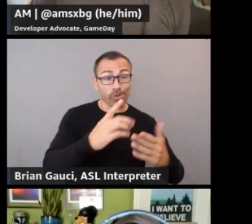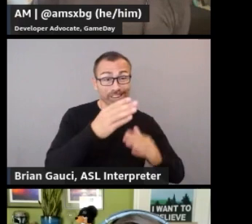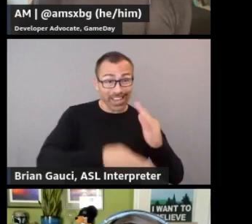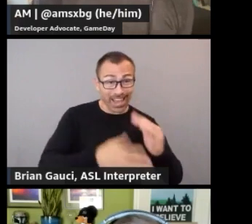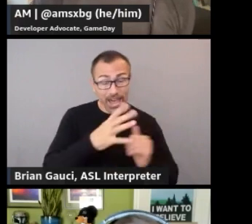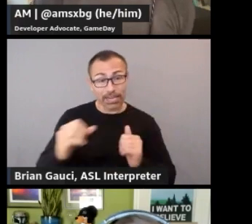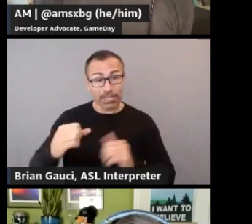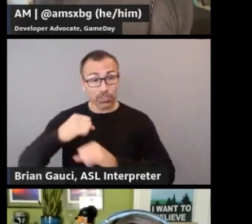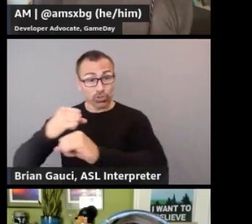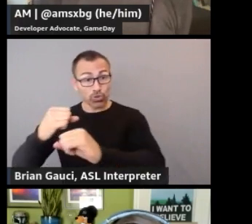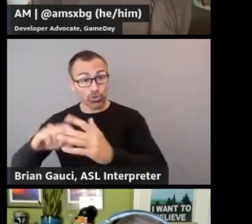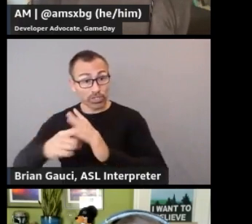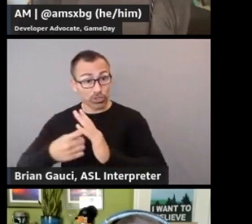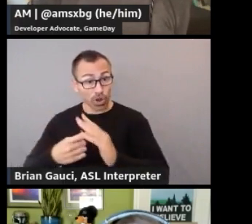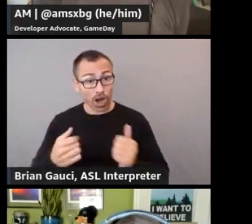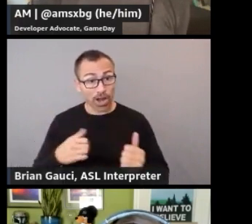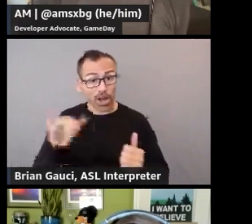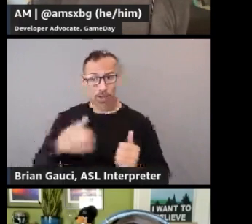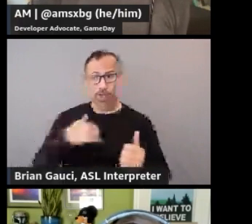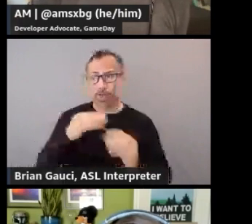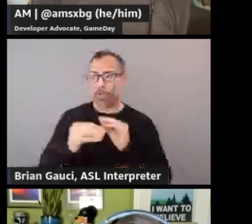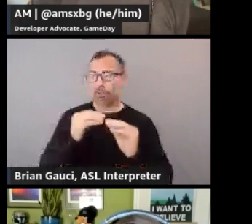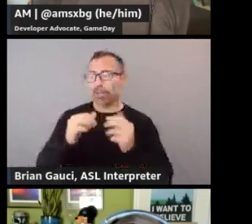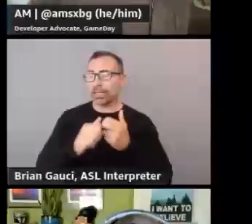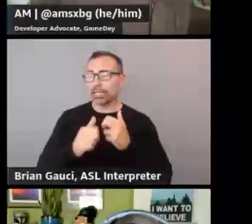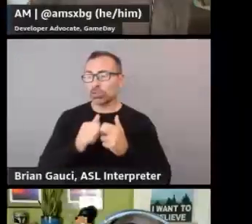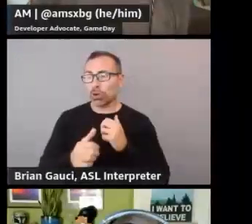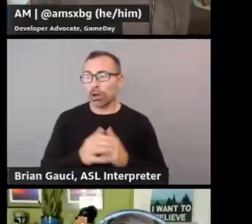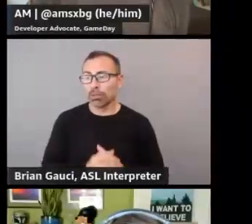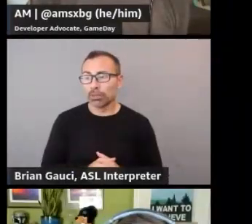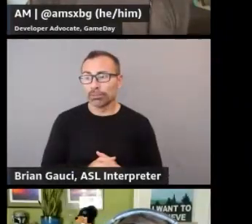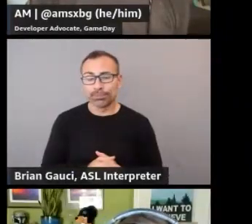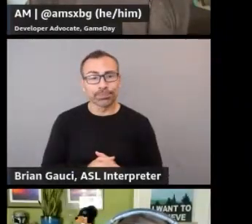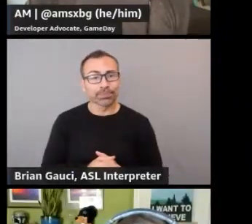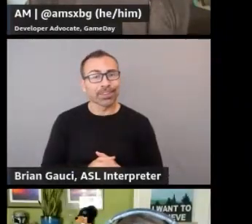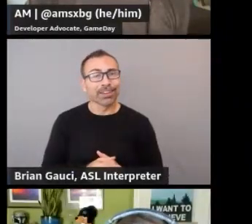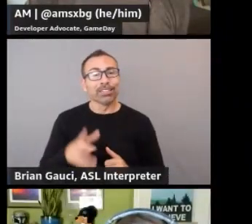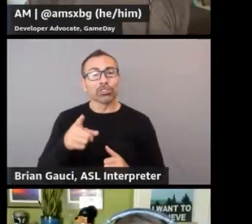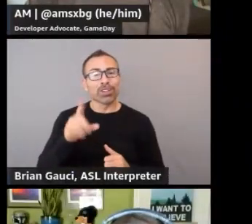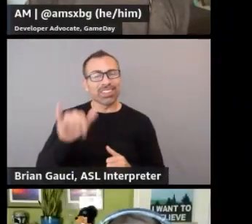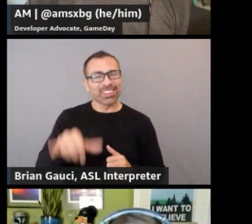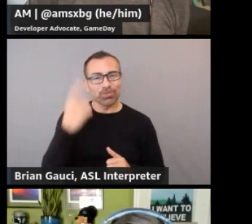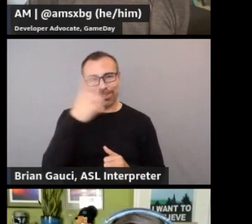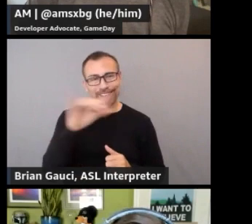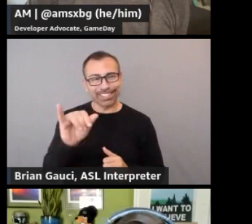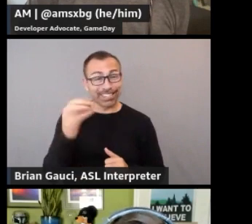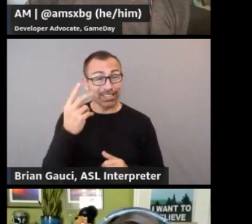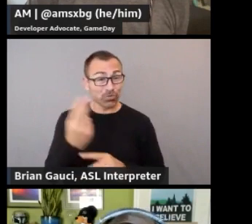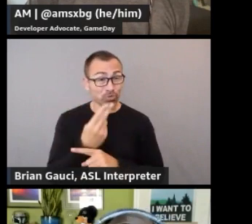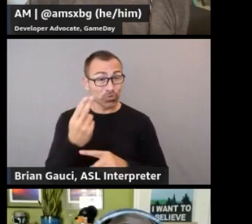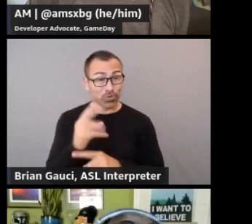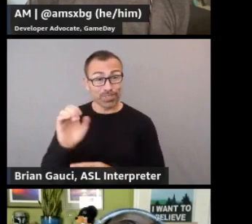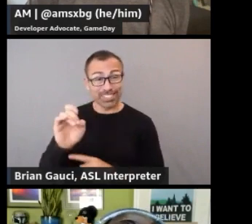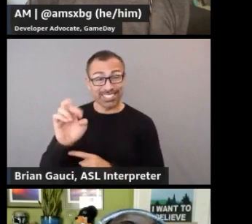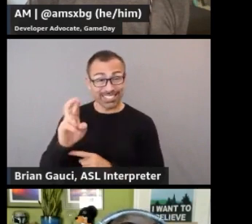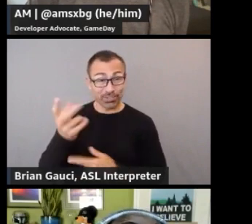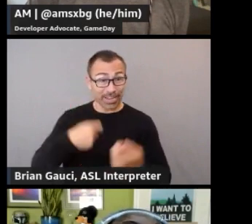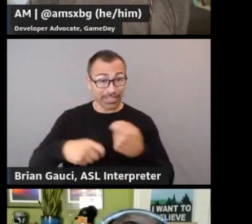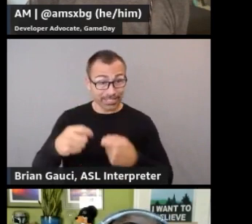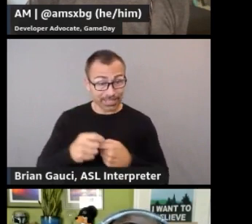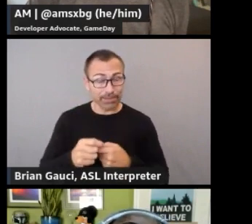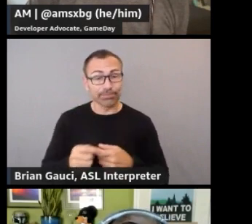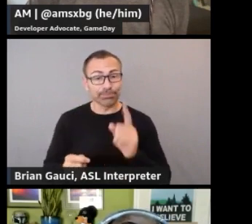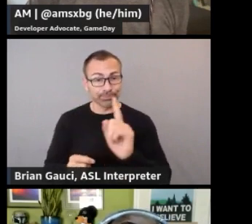comes to the fore. So this is what it would look like if you use Cedar instead. And this is what we're going to see in the demo.